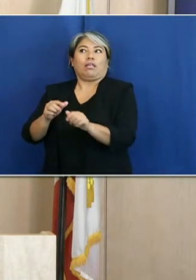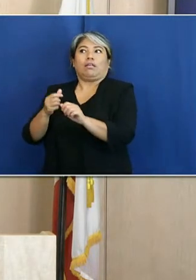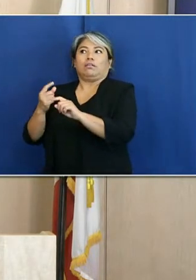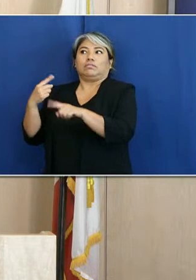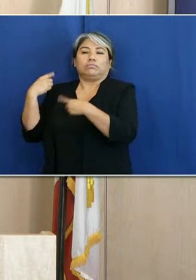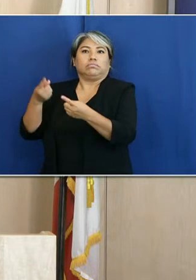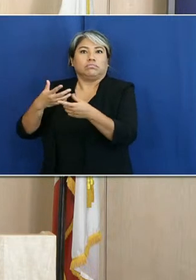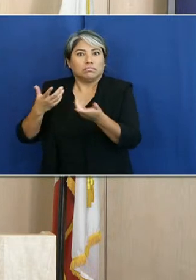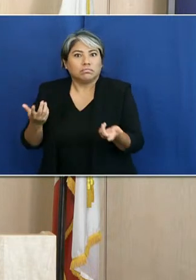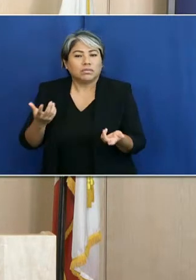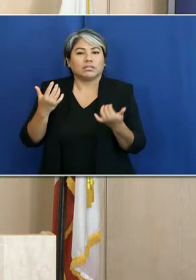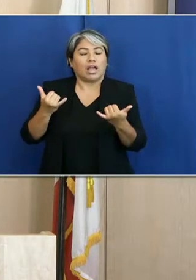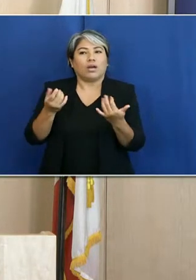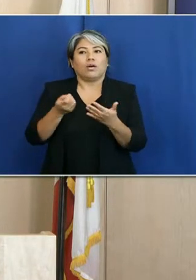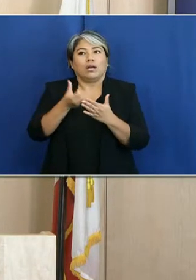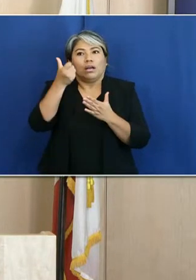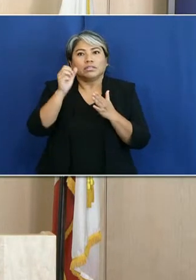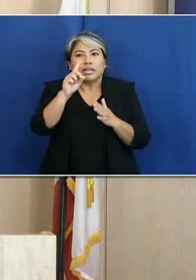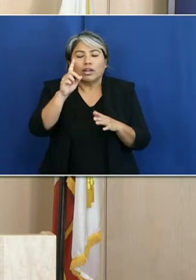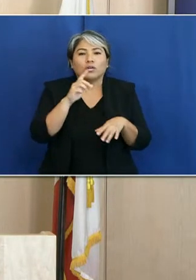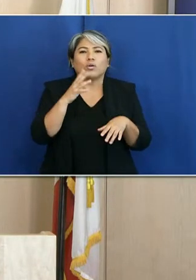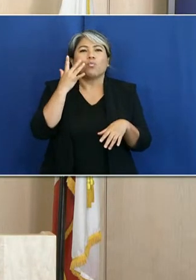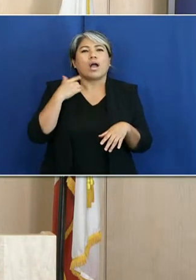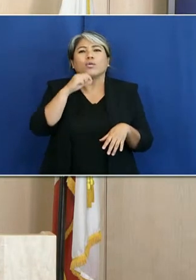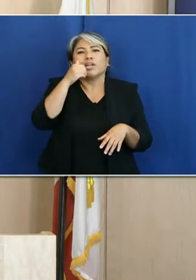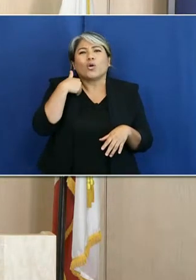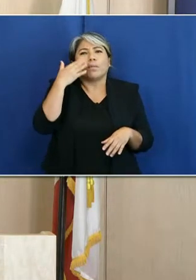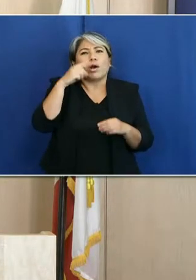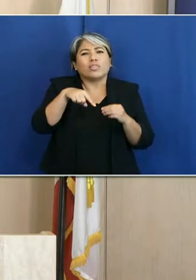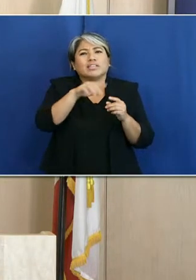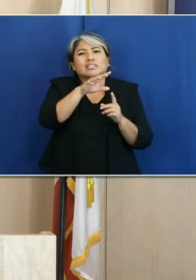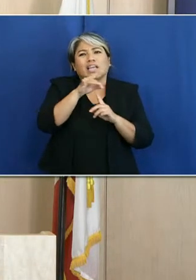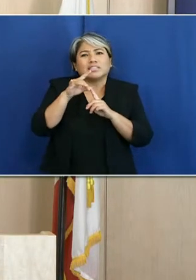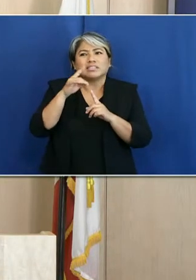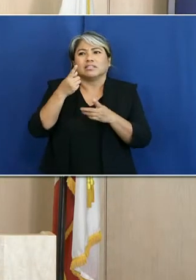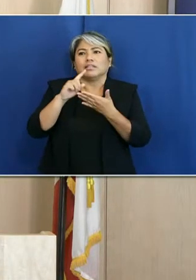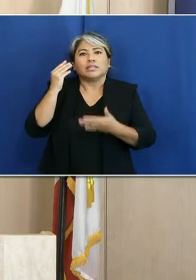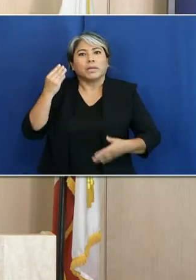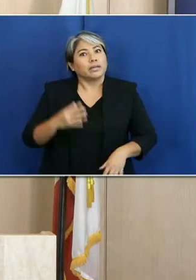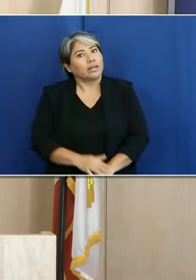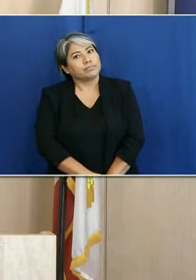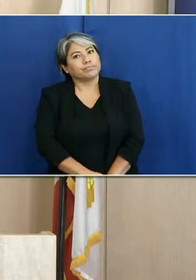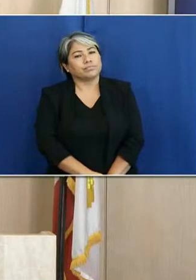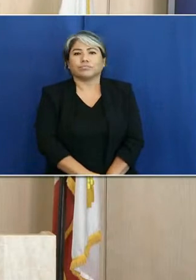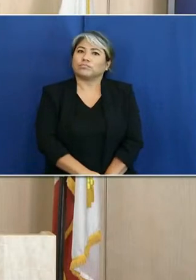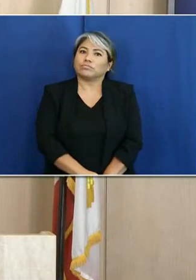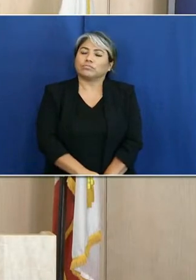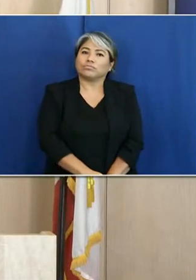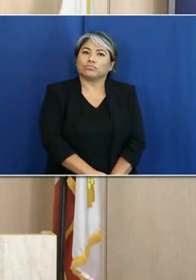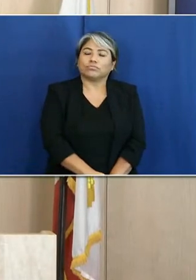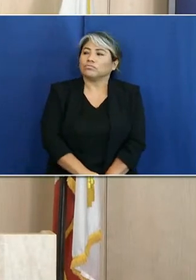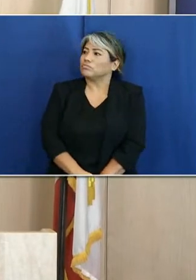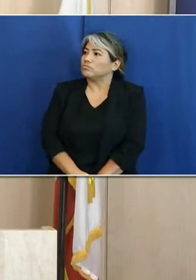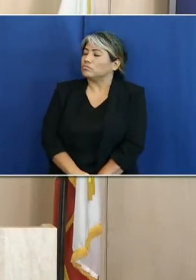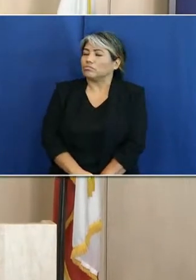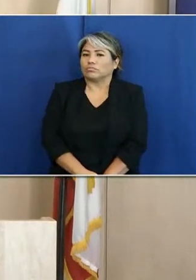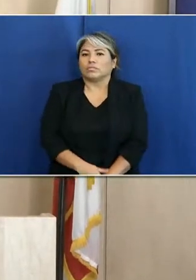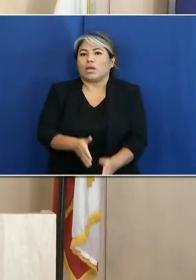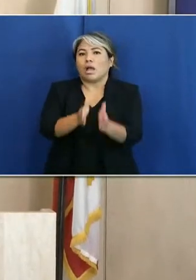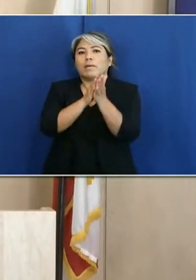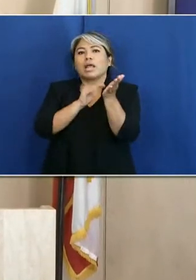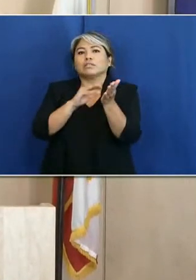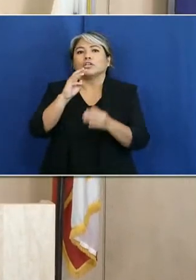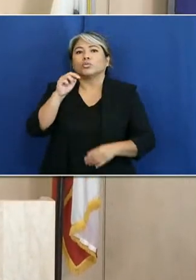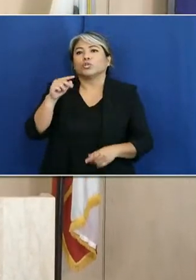we came off the list? Why didn't we know about these cases last Monday? Okay, I'm going to ask Dr. Wooten to respond.